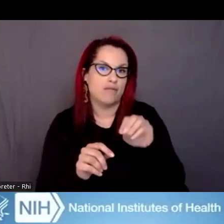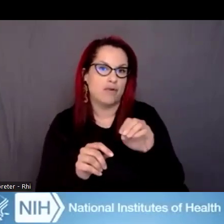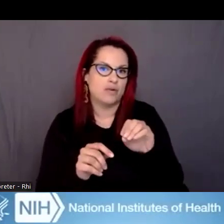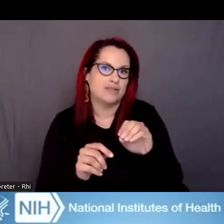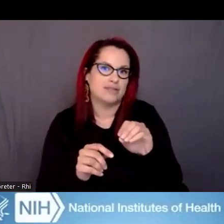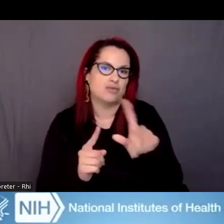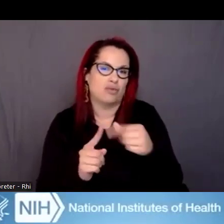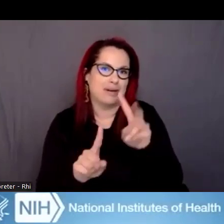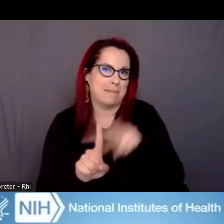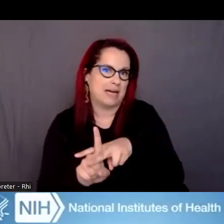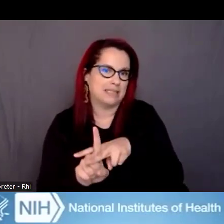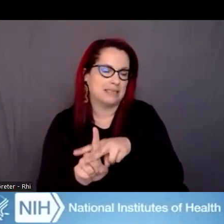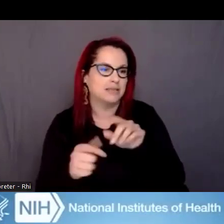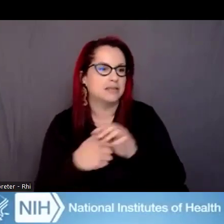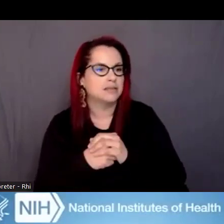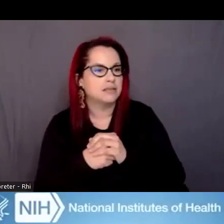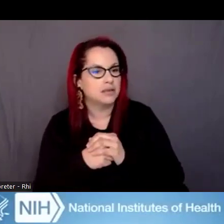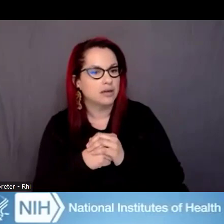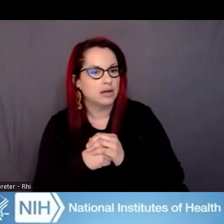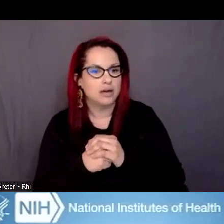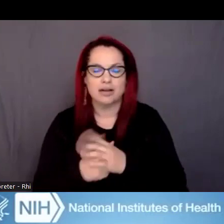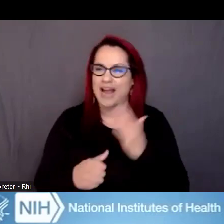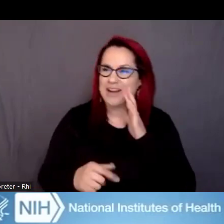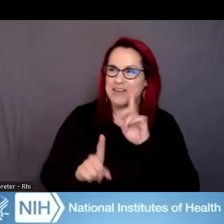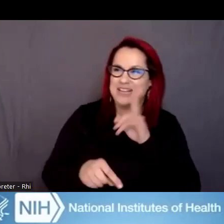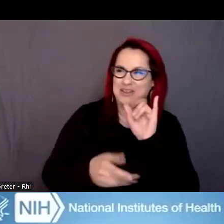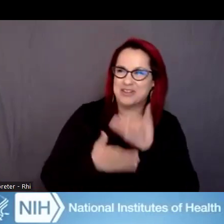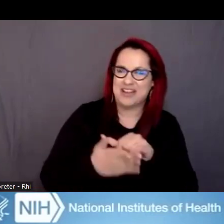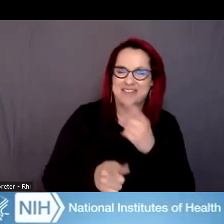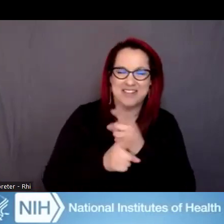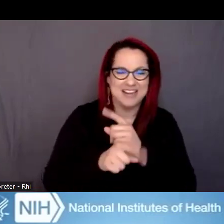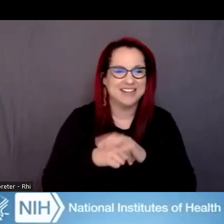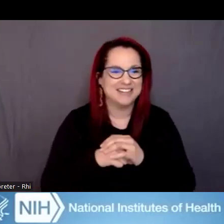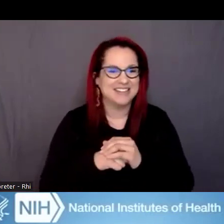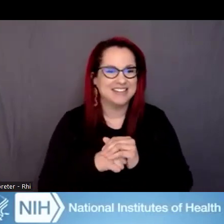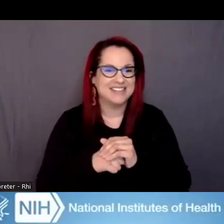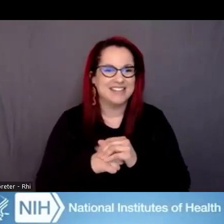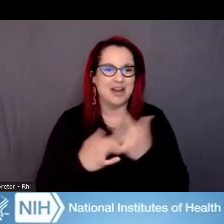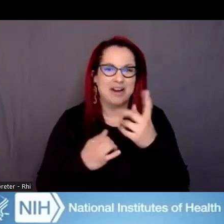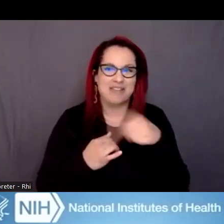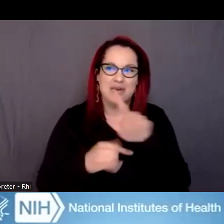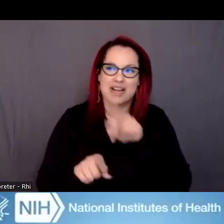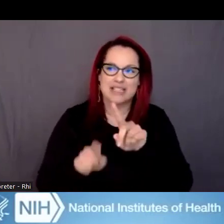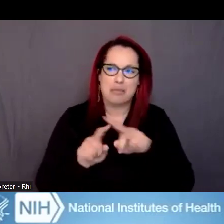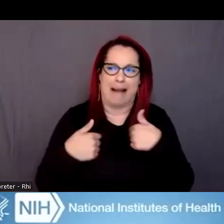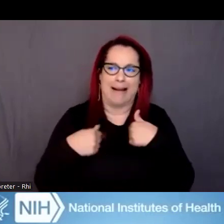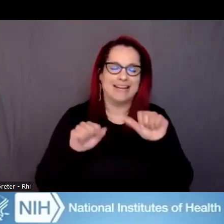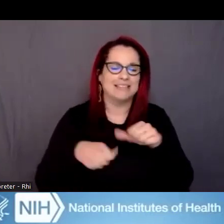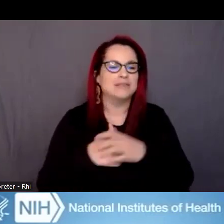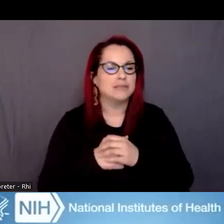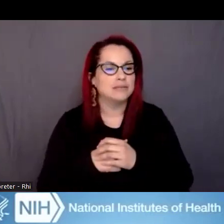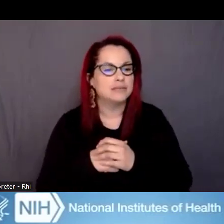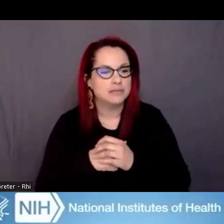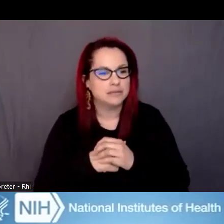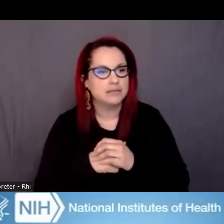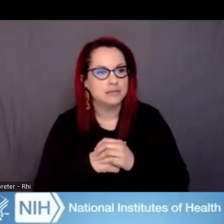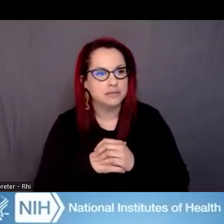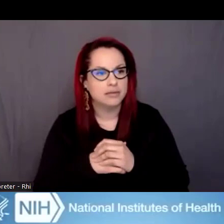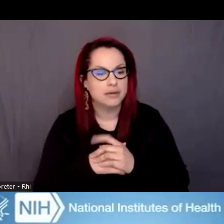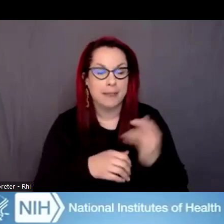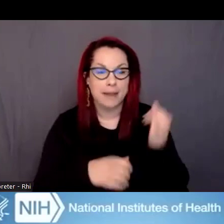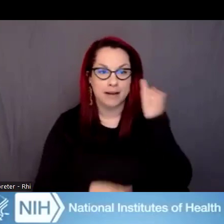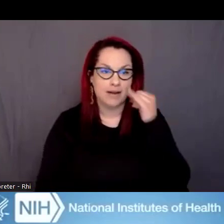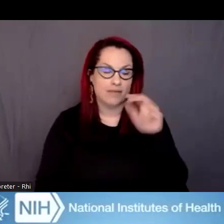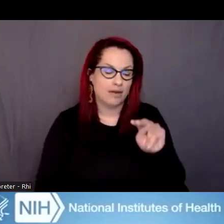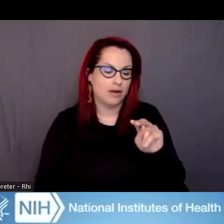So the answer, I know the answer to that because my team does that, right? I'm waiting for you guys to answer the question. Yeah, so if a NOFO